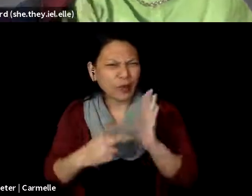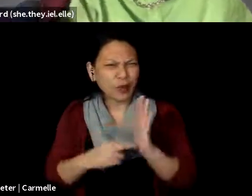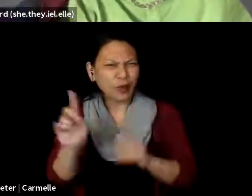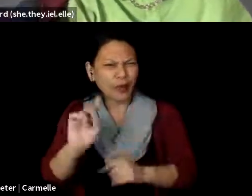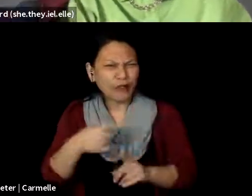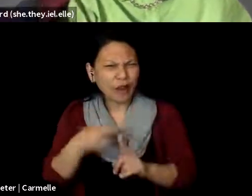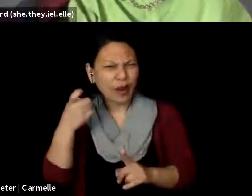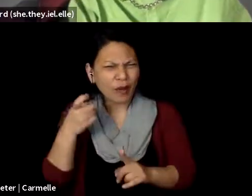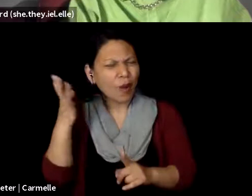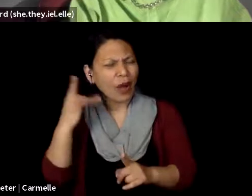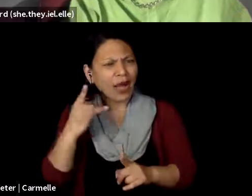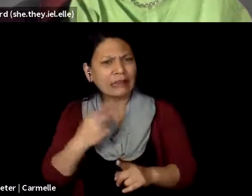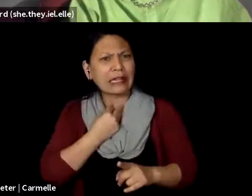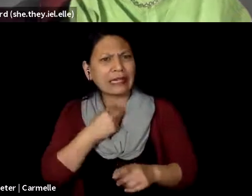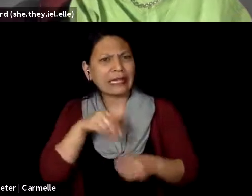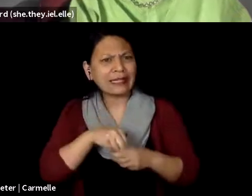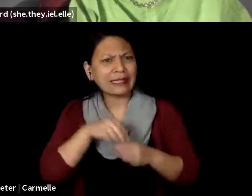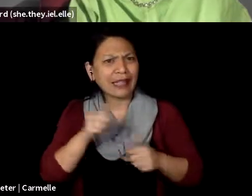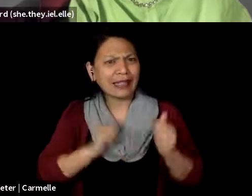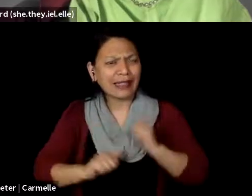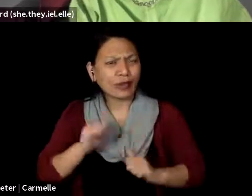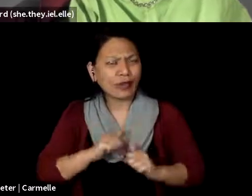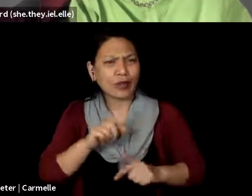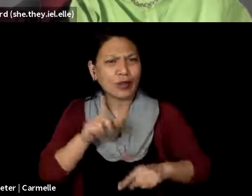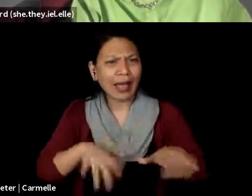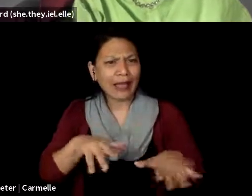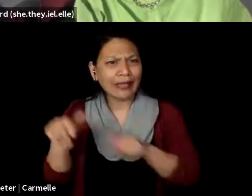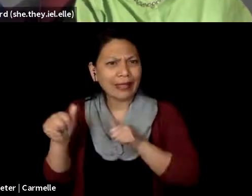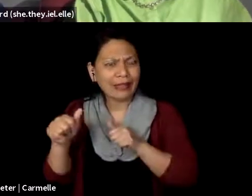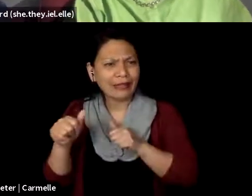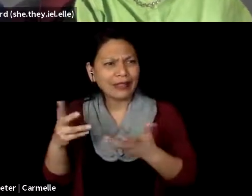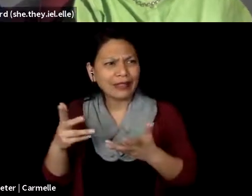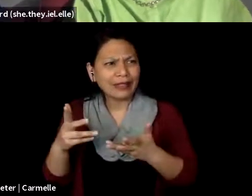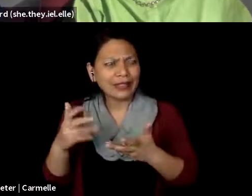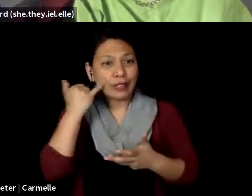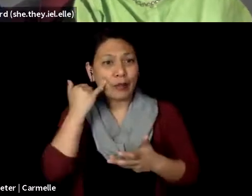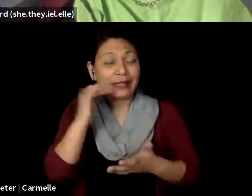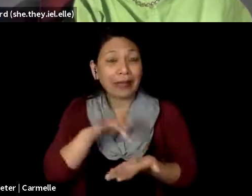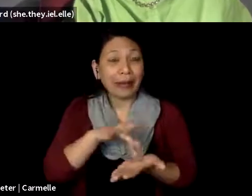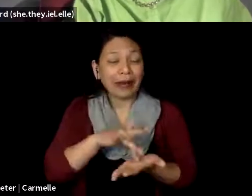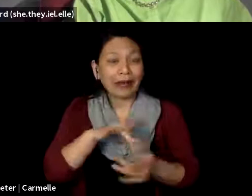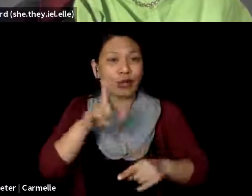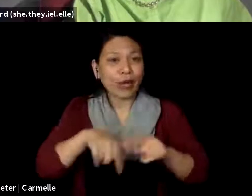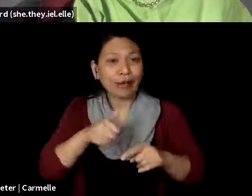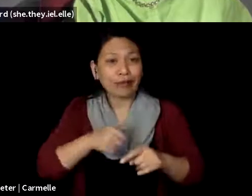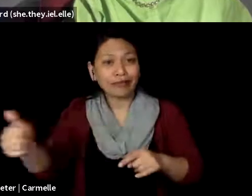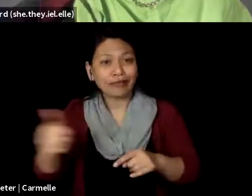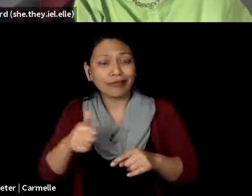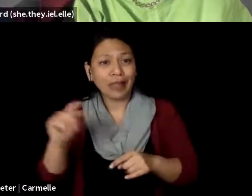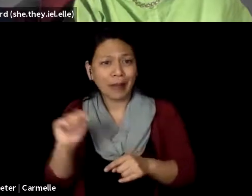is that? Can somebody explain why somebody can't go to the bathroom? Are we so